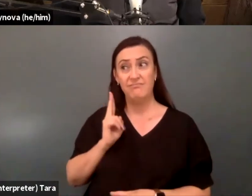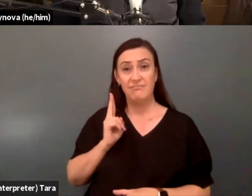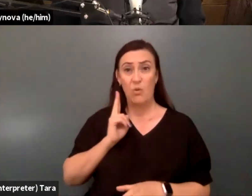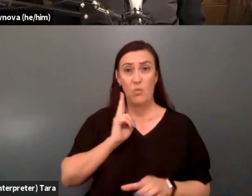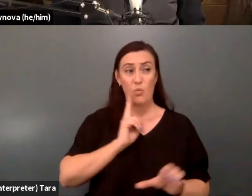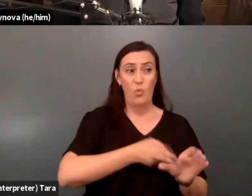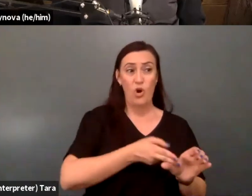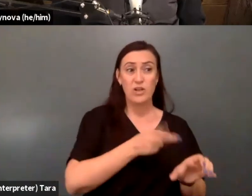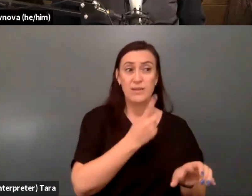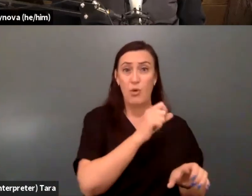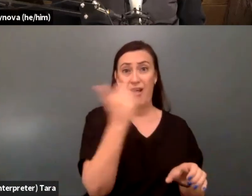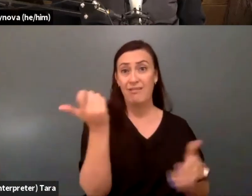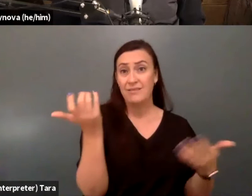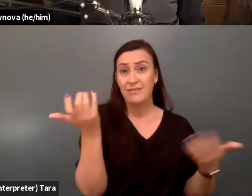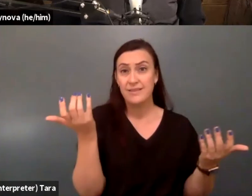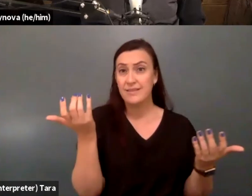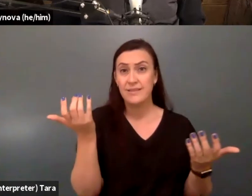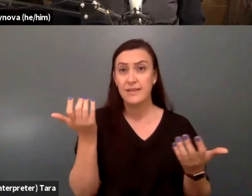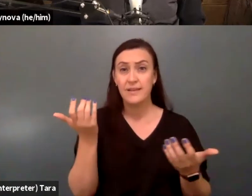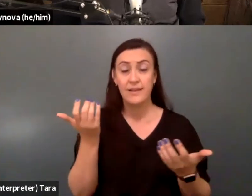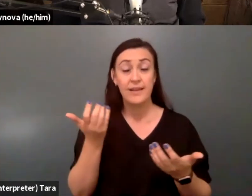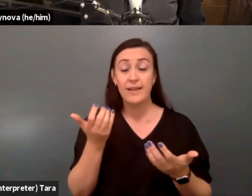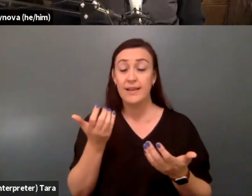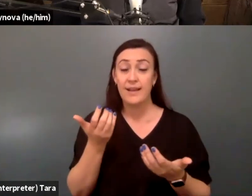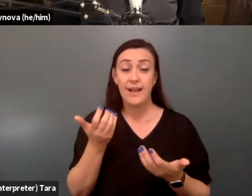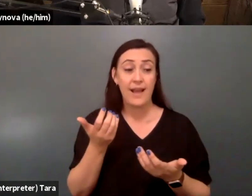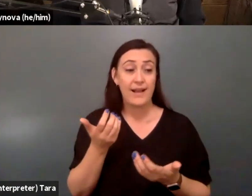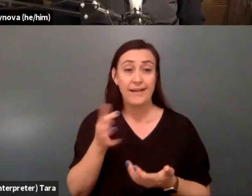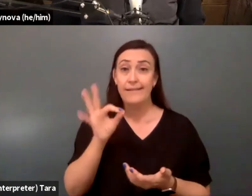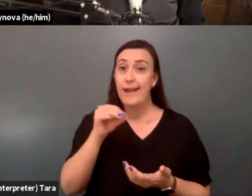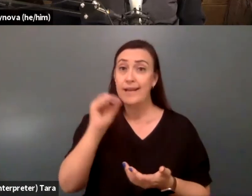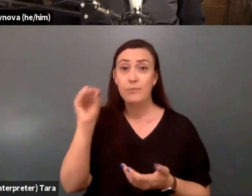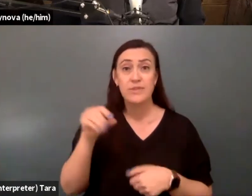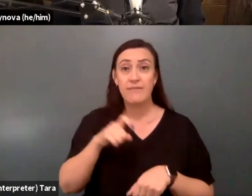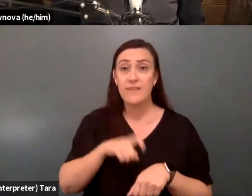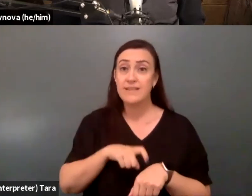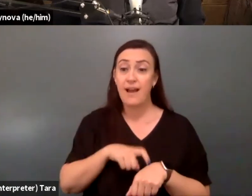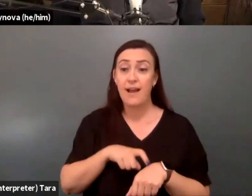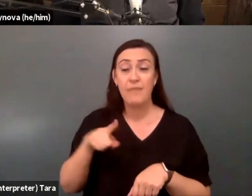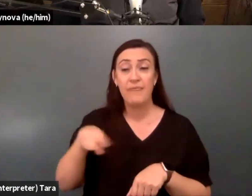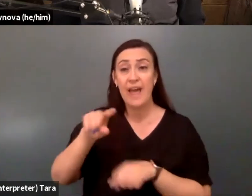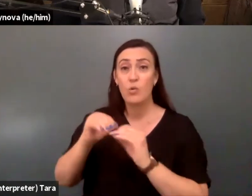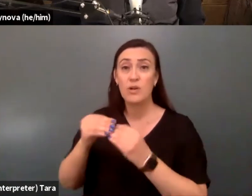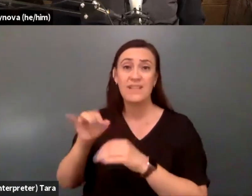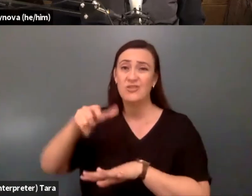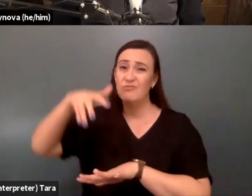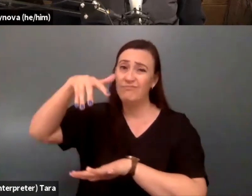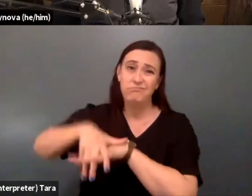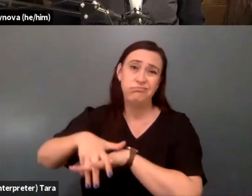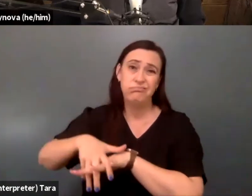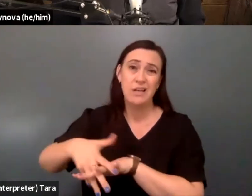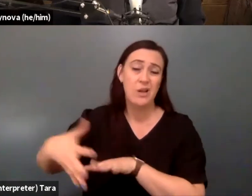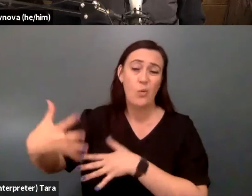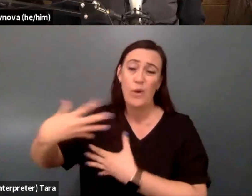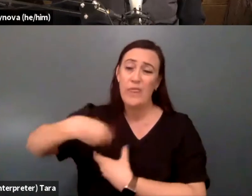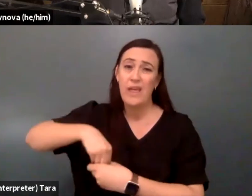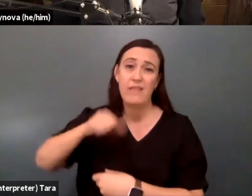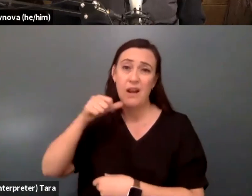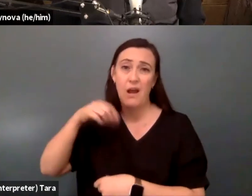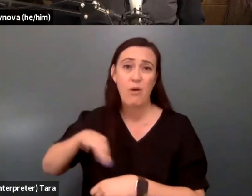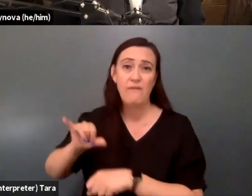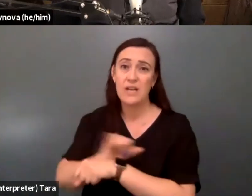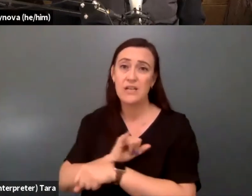else. And 9 times out of 10, that organization is, you know, so deeply embedded within a nonprofit industrial complex that